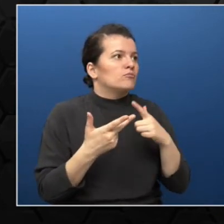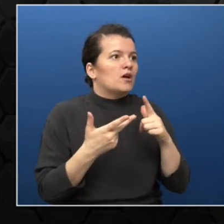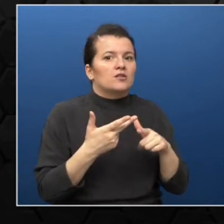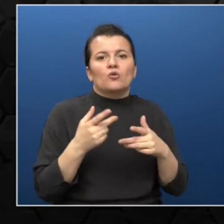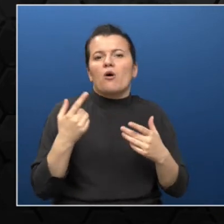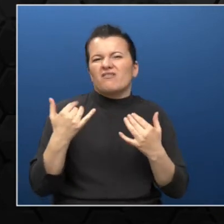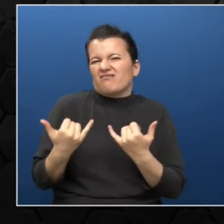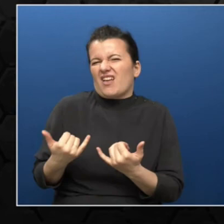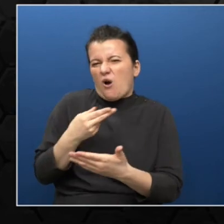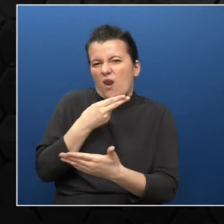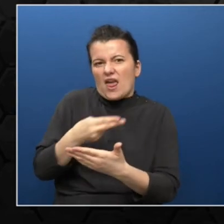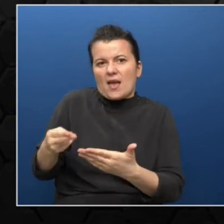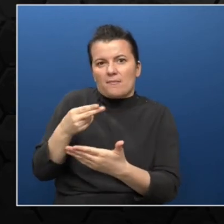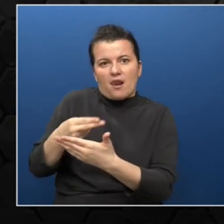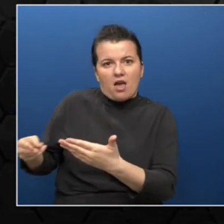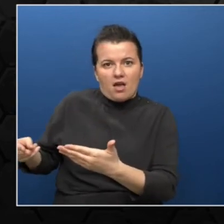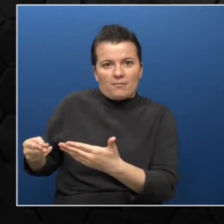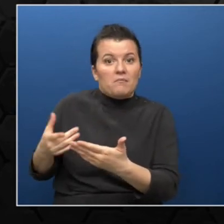entire image.